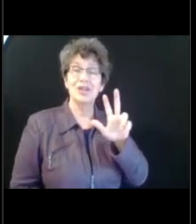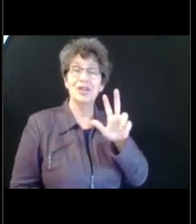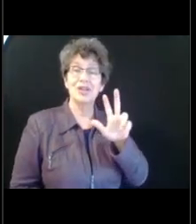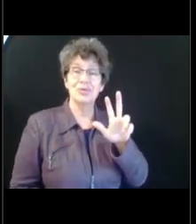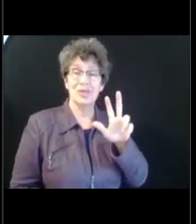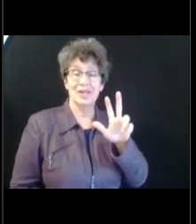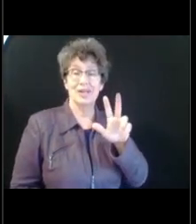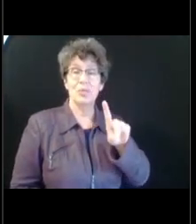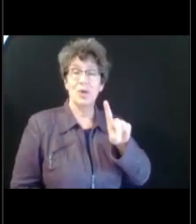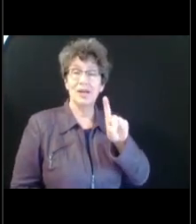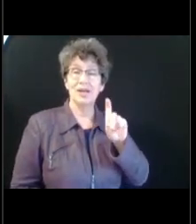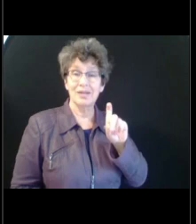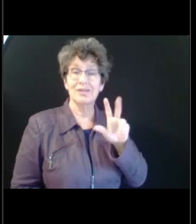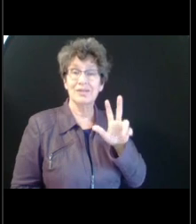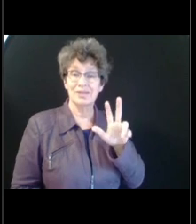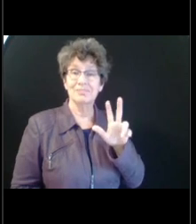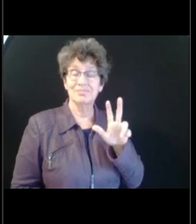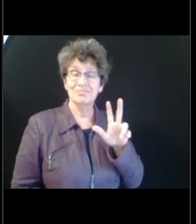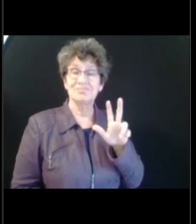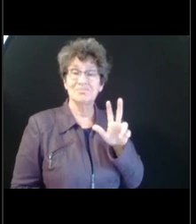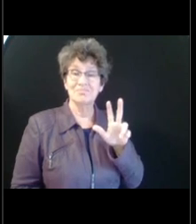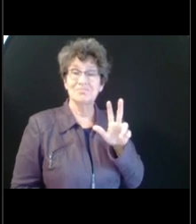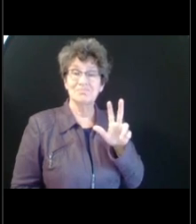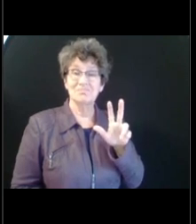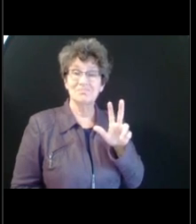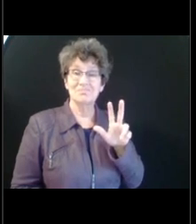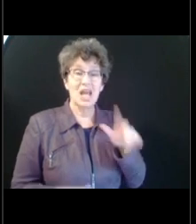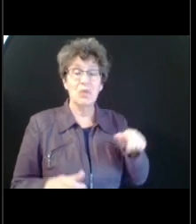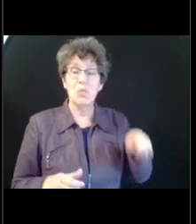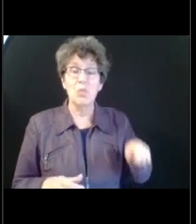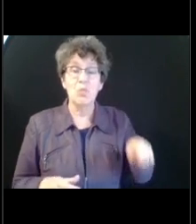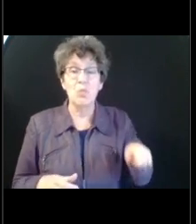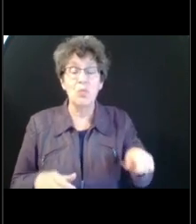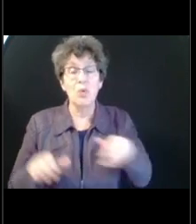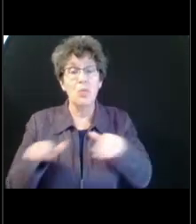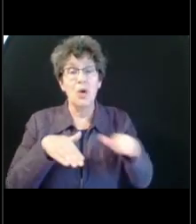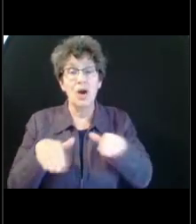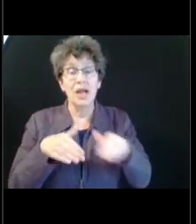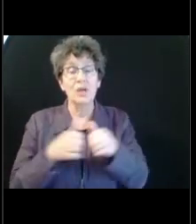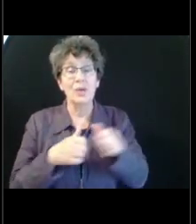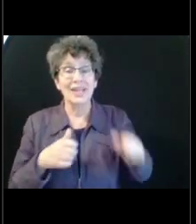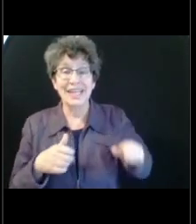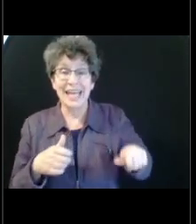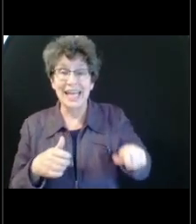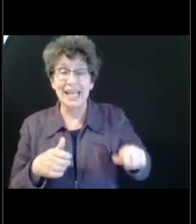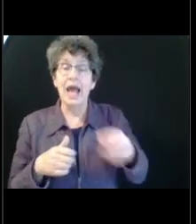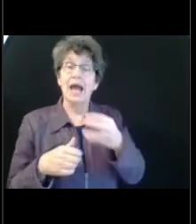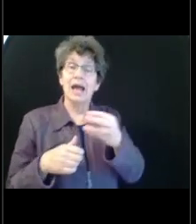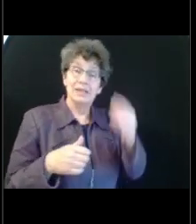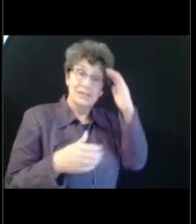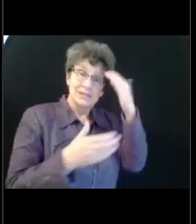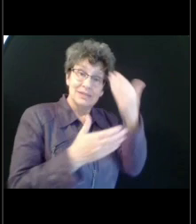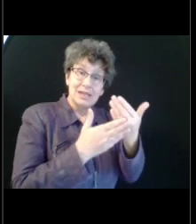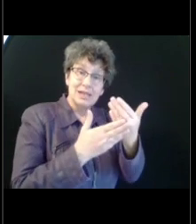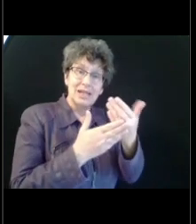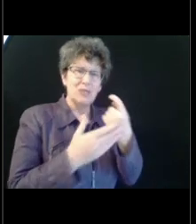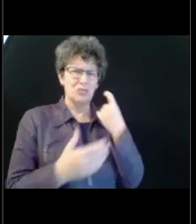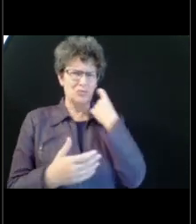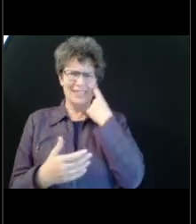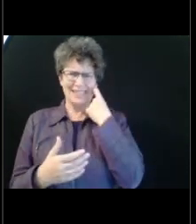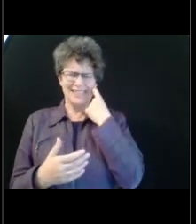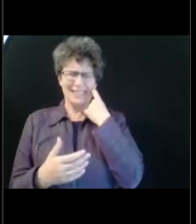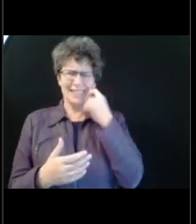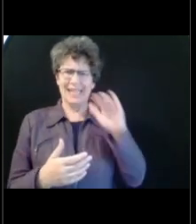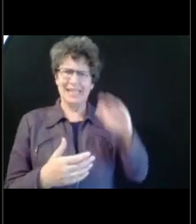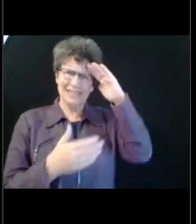his cane, his son in the background, and his son has only shown up in the last 2 years or so. Up